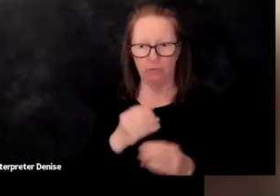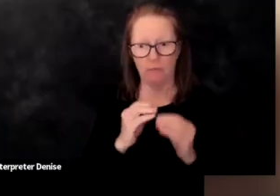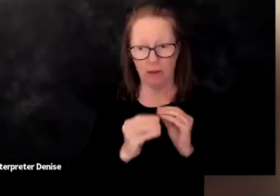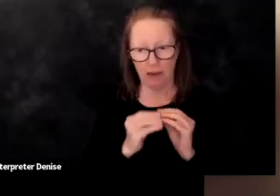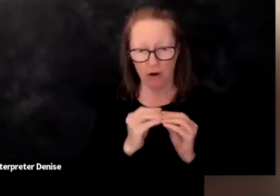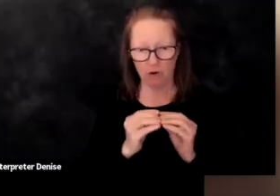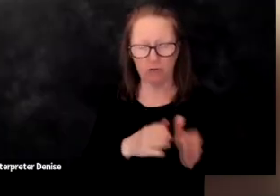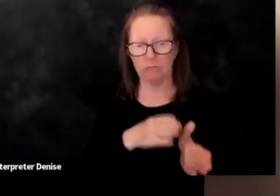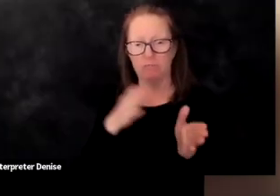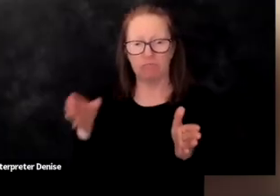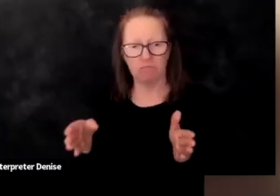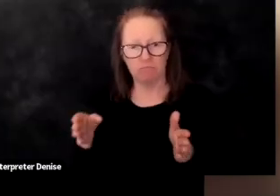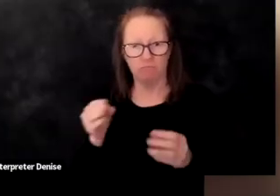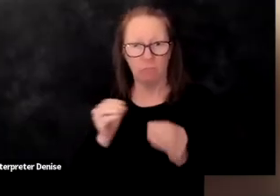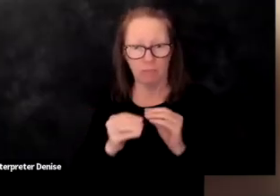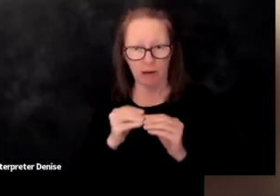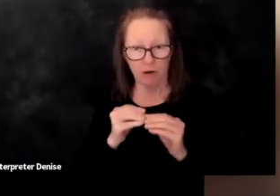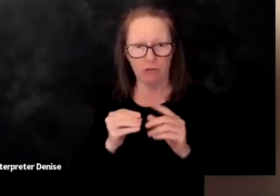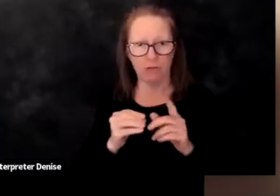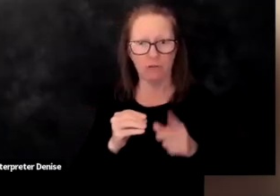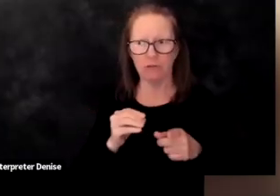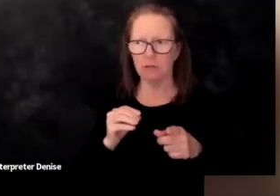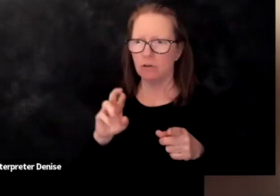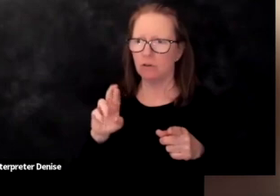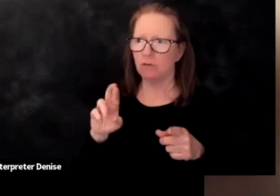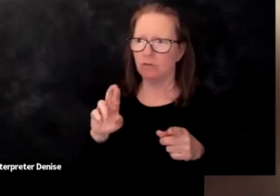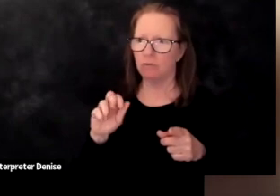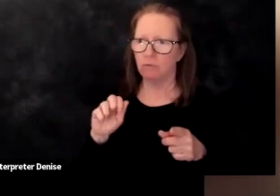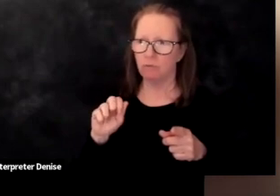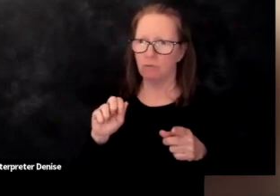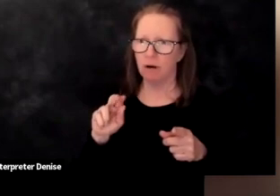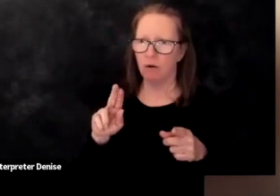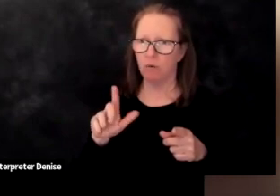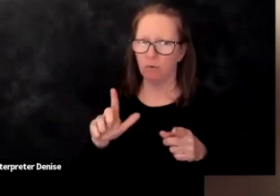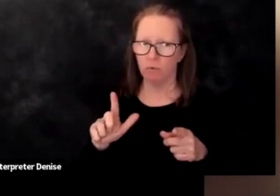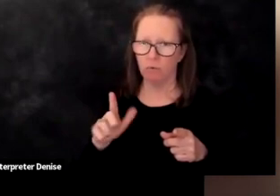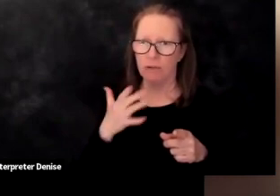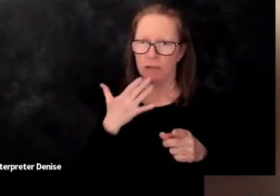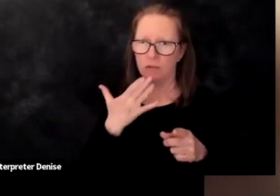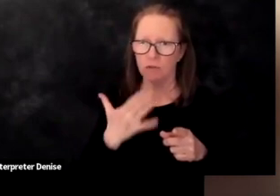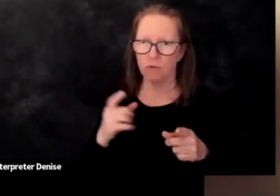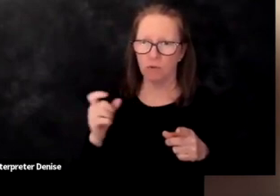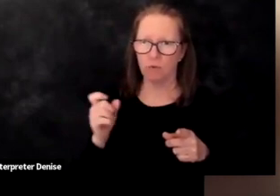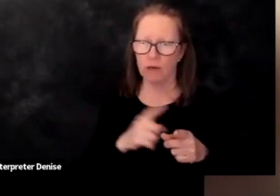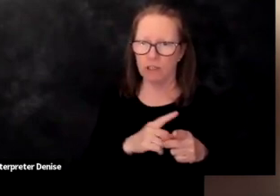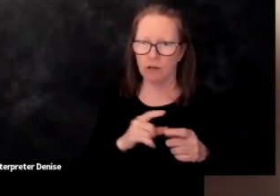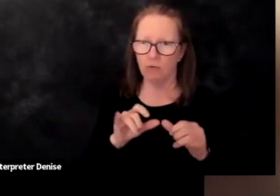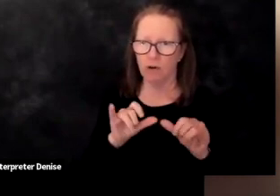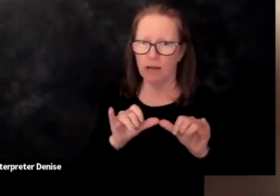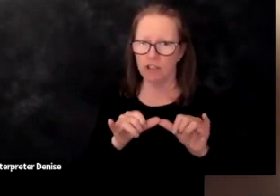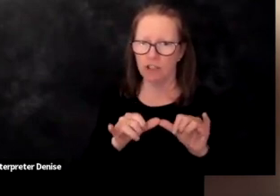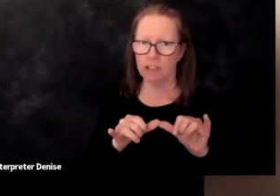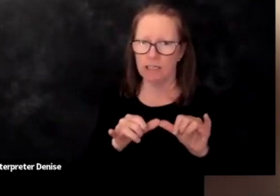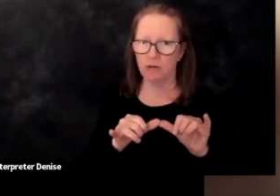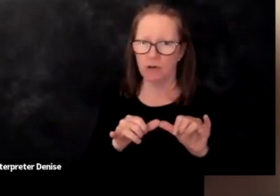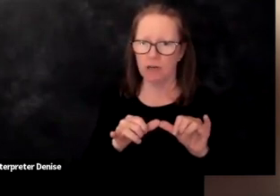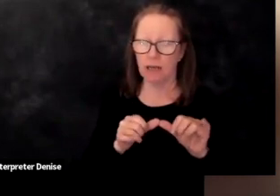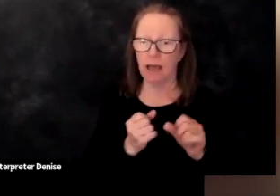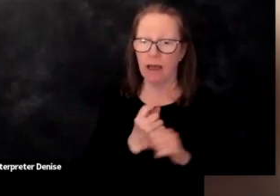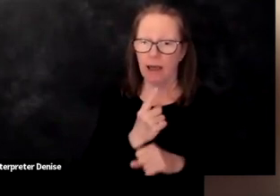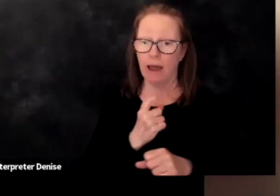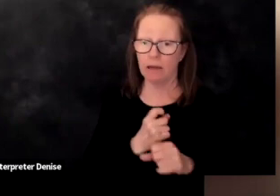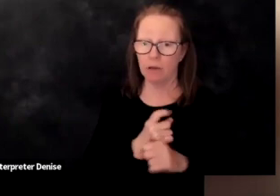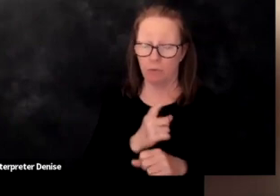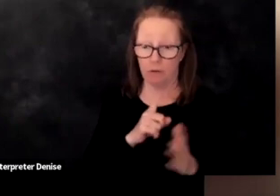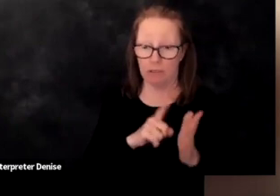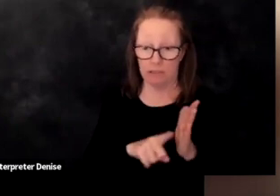So it's a good question for the engineer. We do annual inspections of the